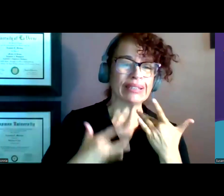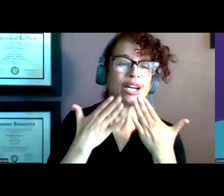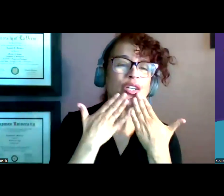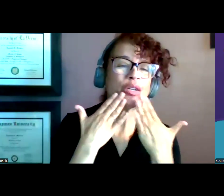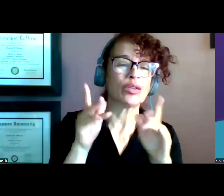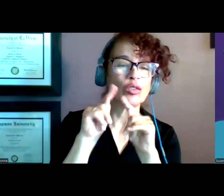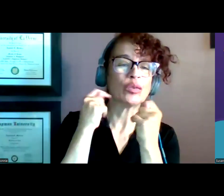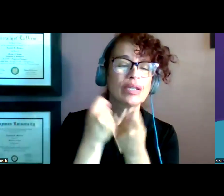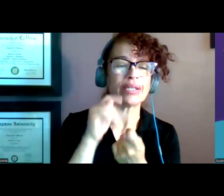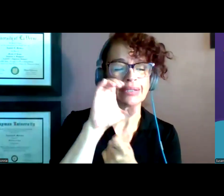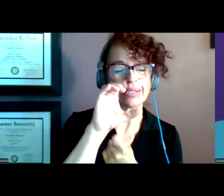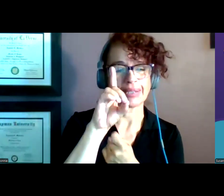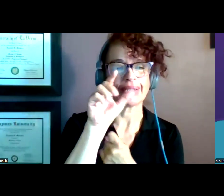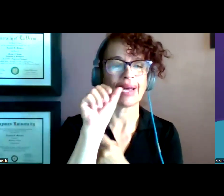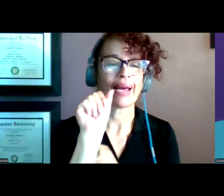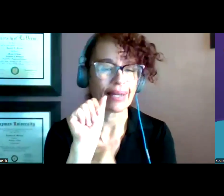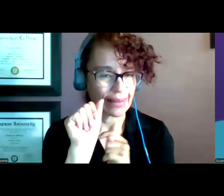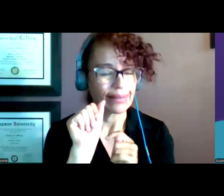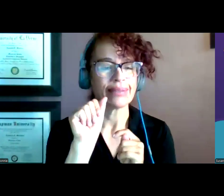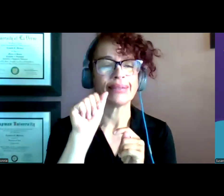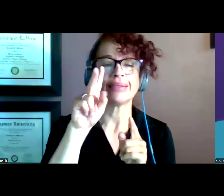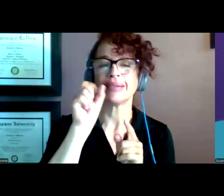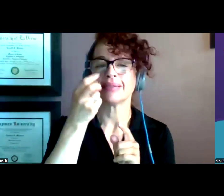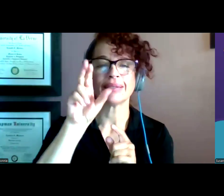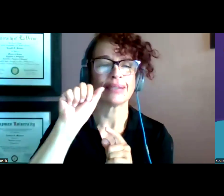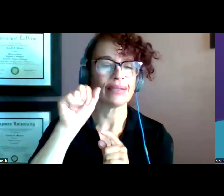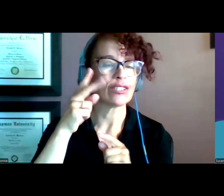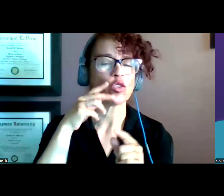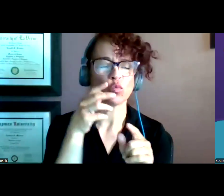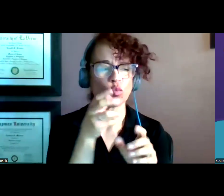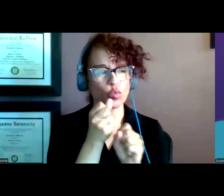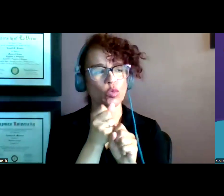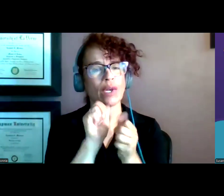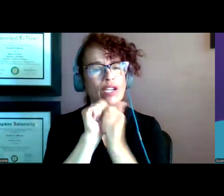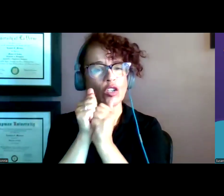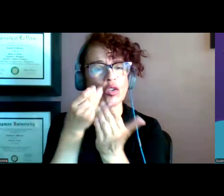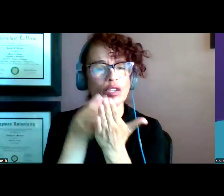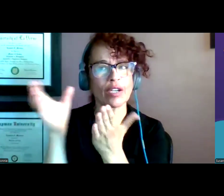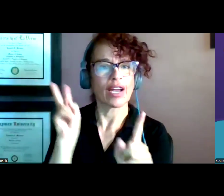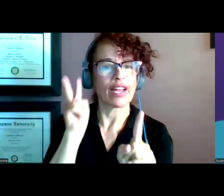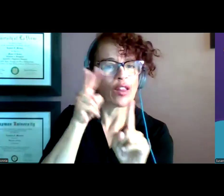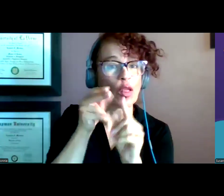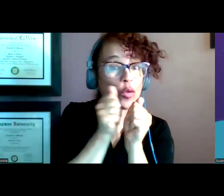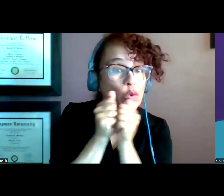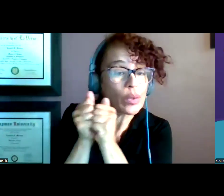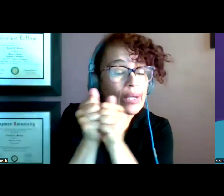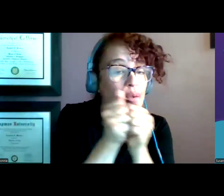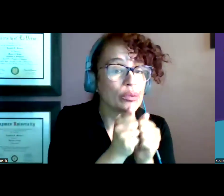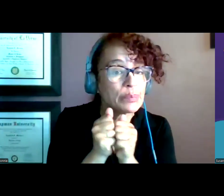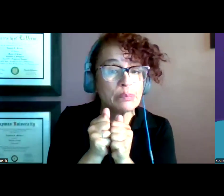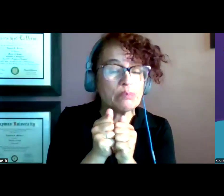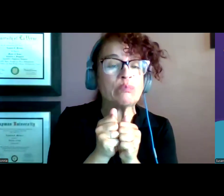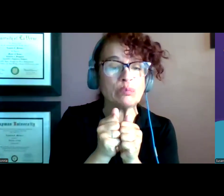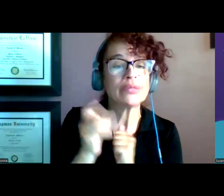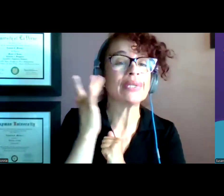to our team at CDA, led by Sarah Steenhausen, who pulled that competitive grant application together, so